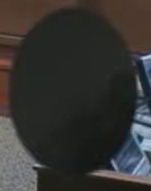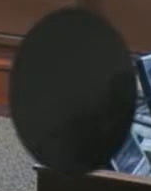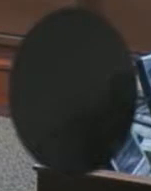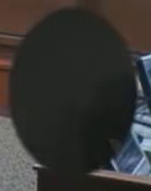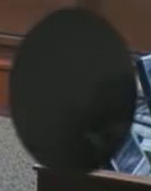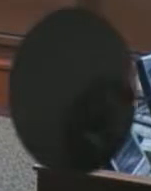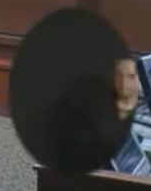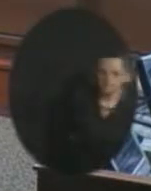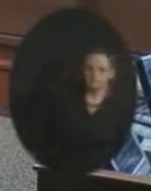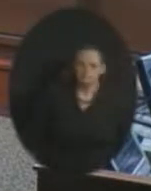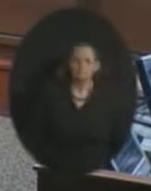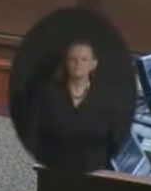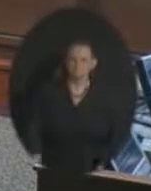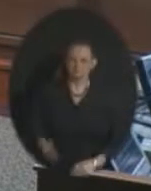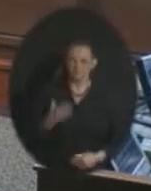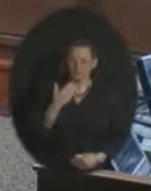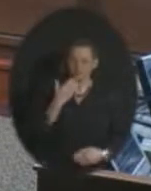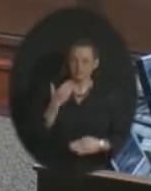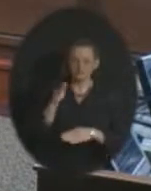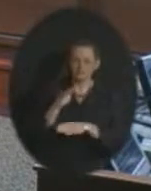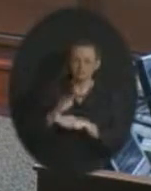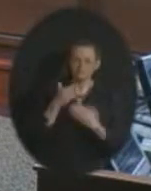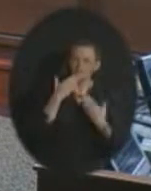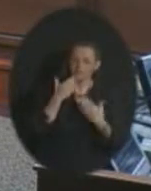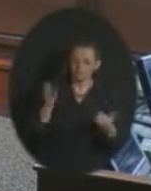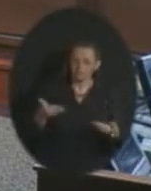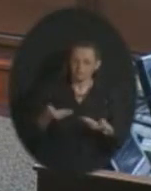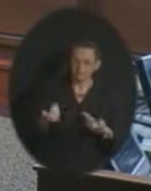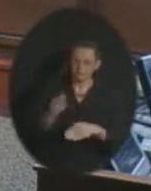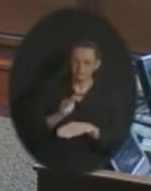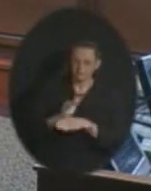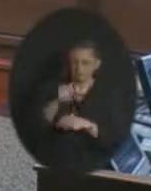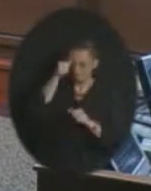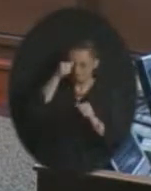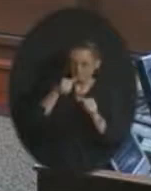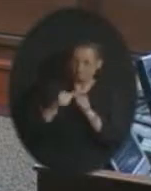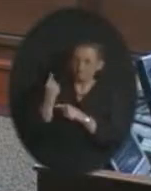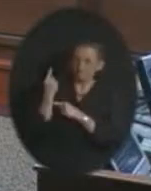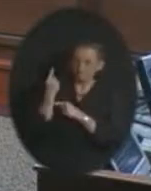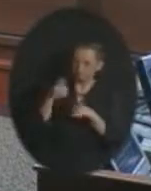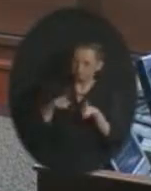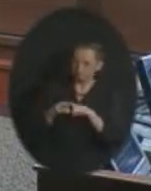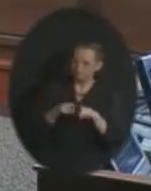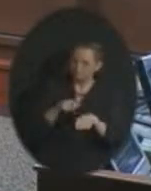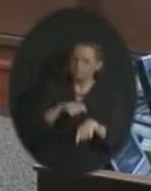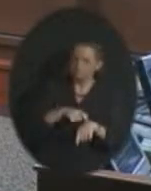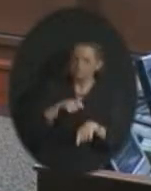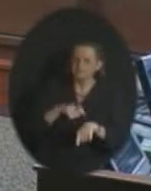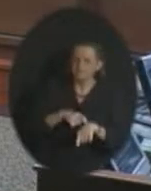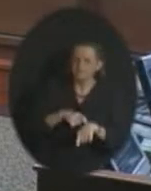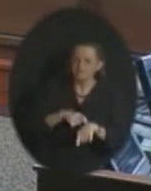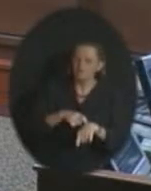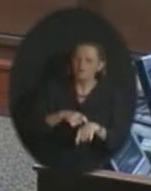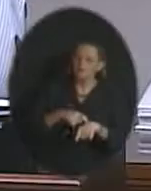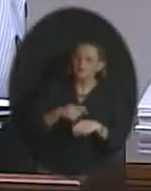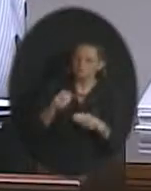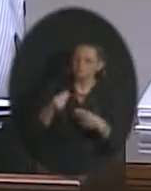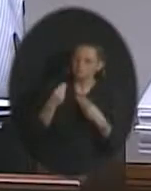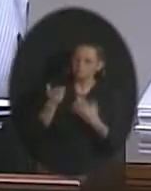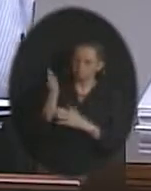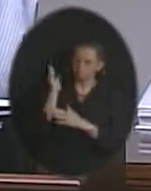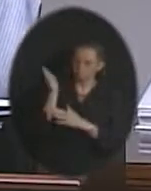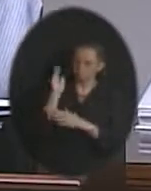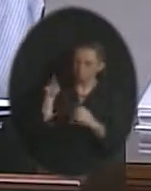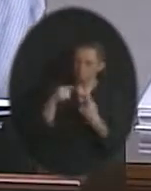Well, good evening, and thanks for having us this evening. If I remember at this time last year, as we began to present our information on our insurance